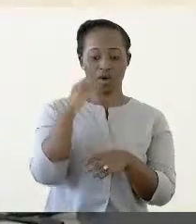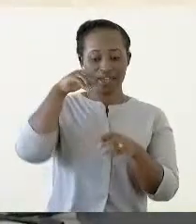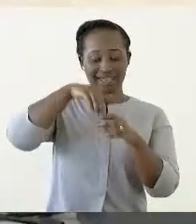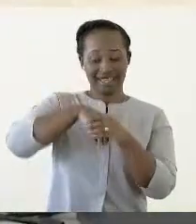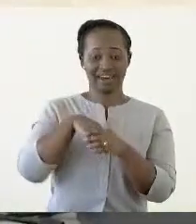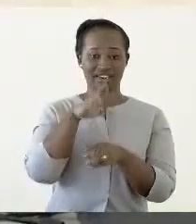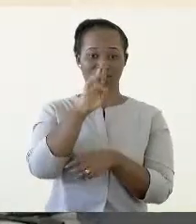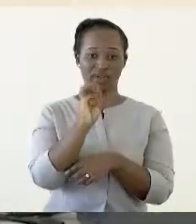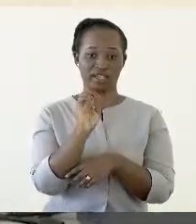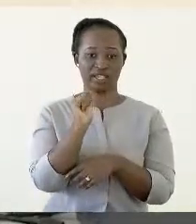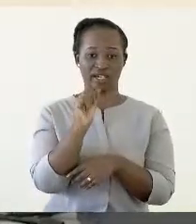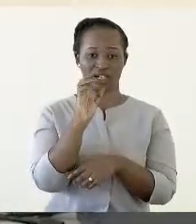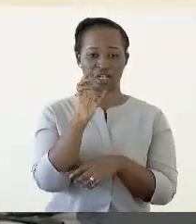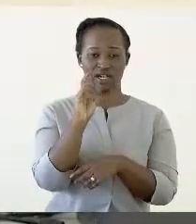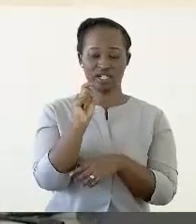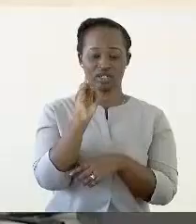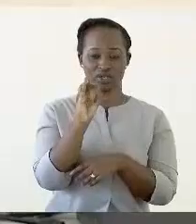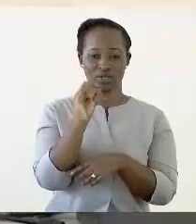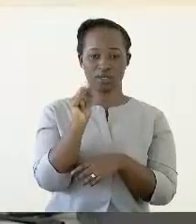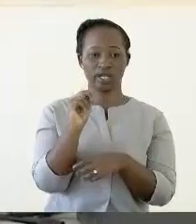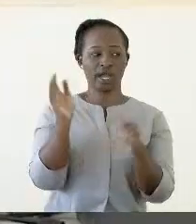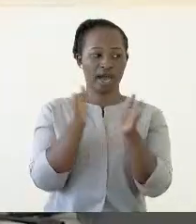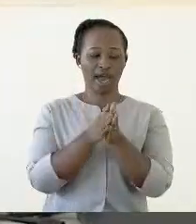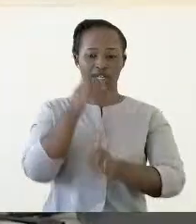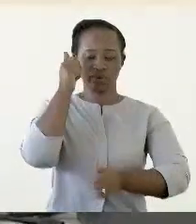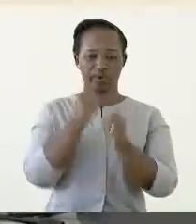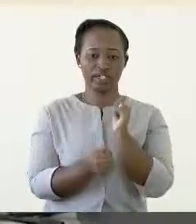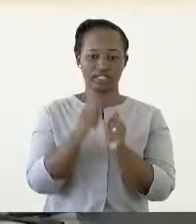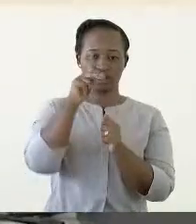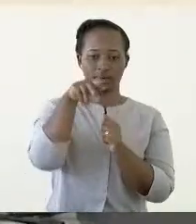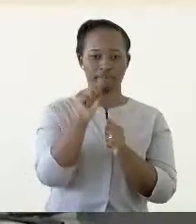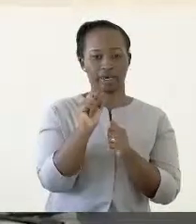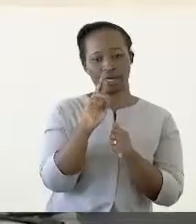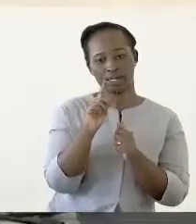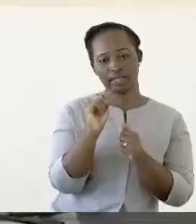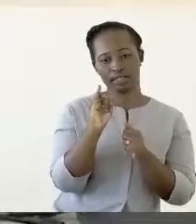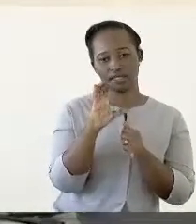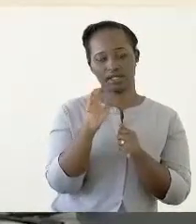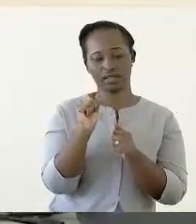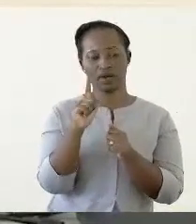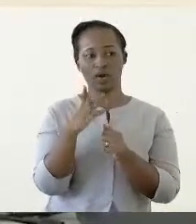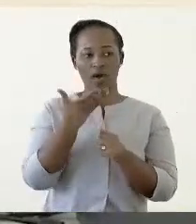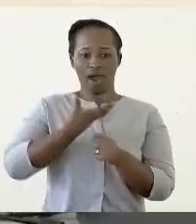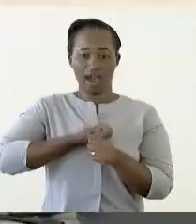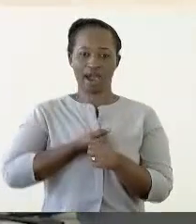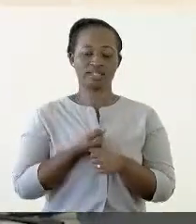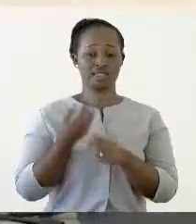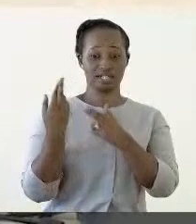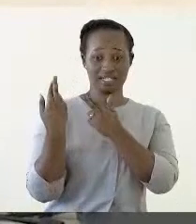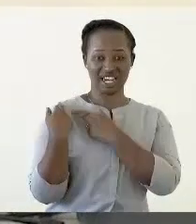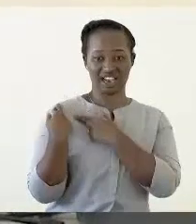and which particle contains or has a charge, we call that one a radical.